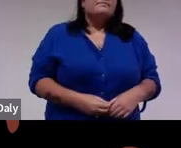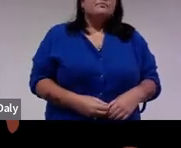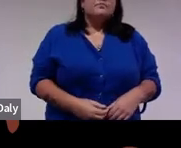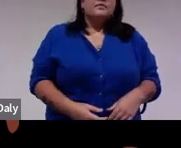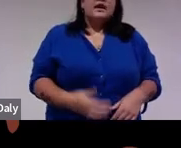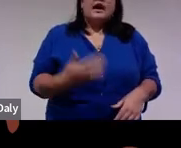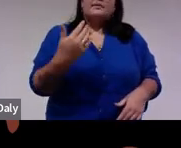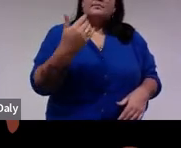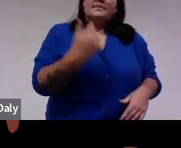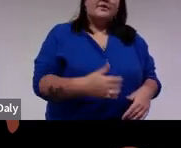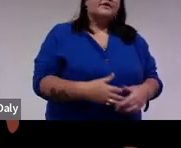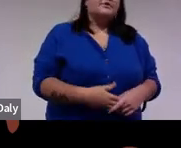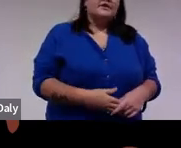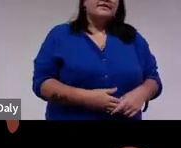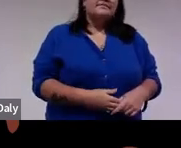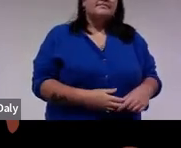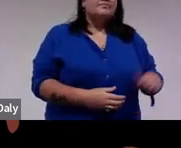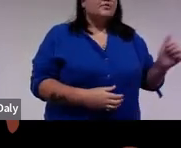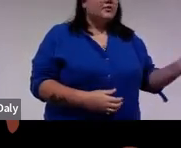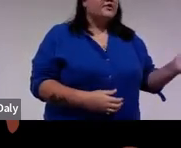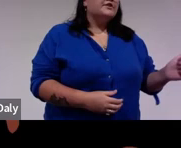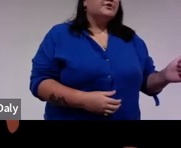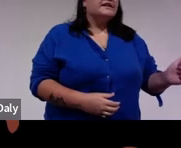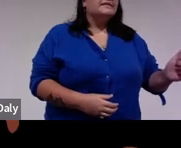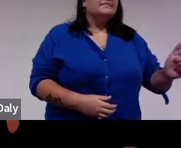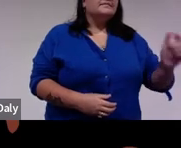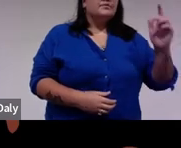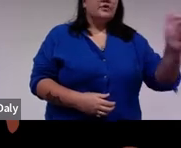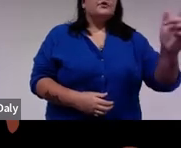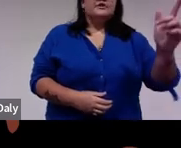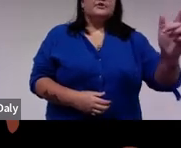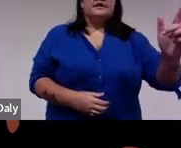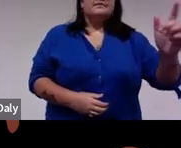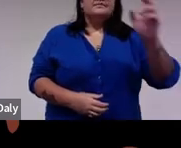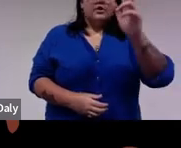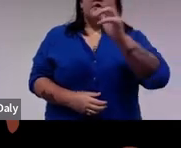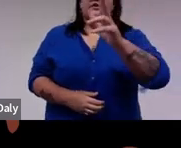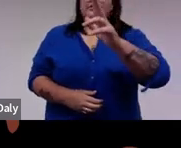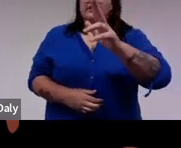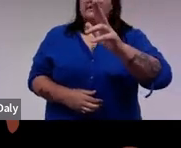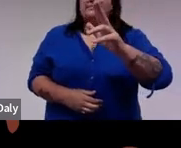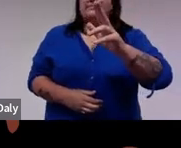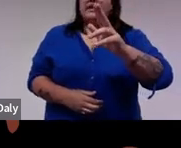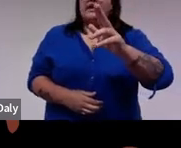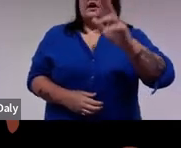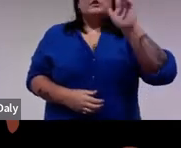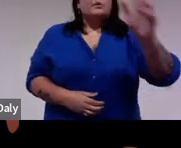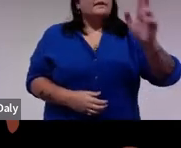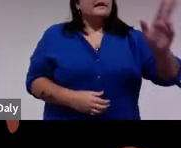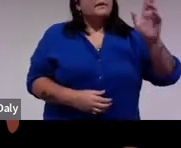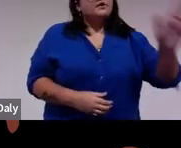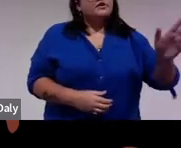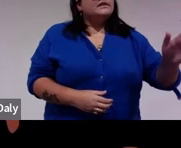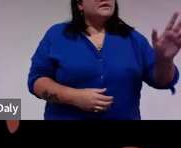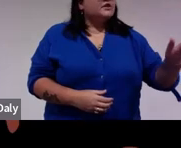line, I'm an only daughter of an only daughter of an only daughter of an only daughter. So when